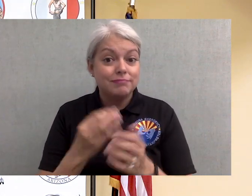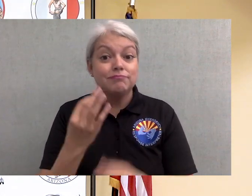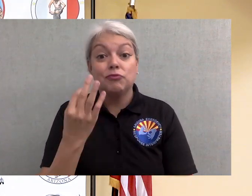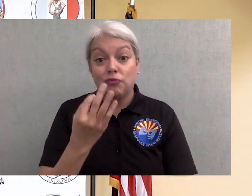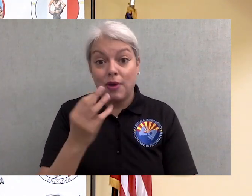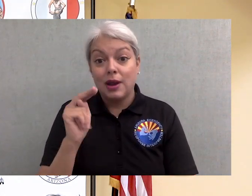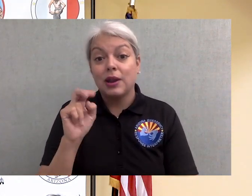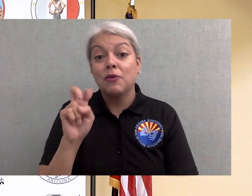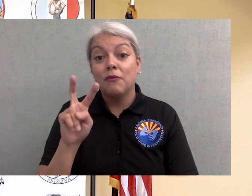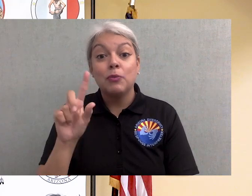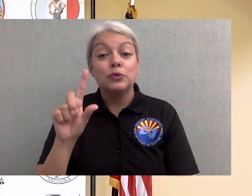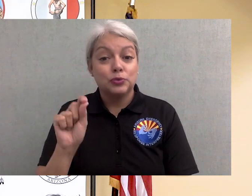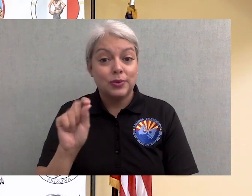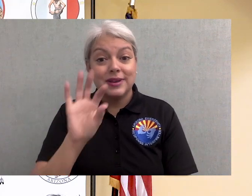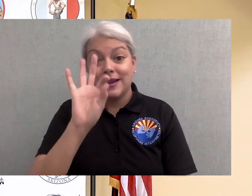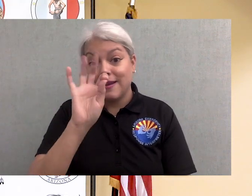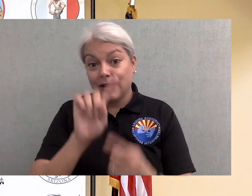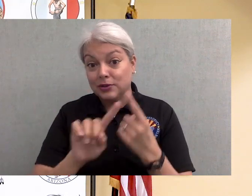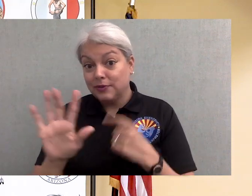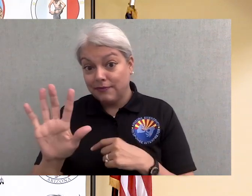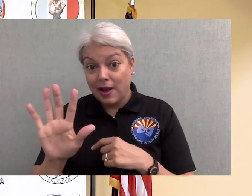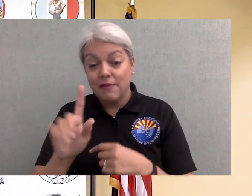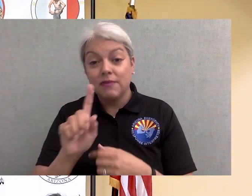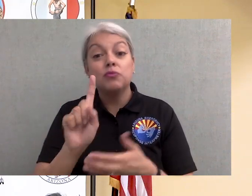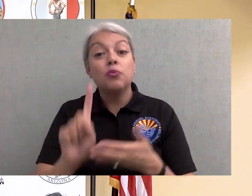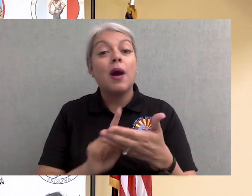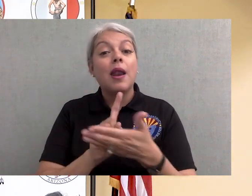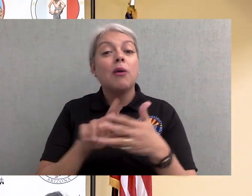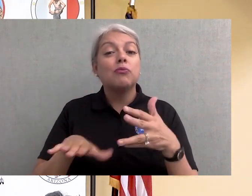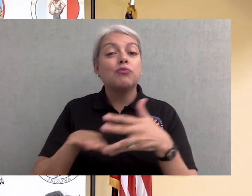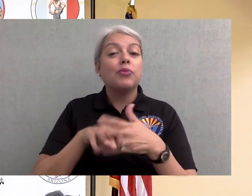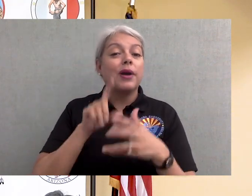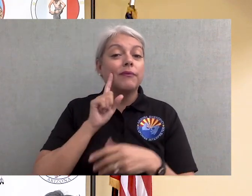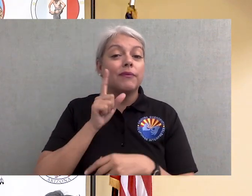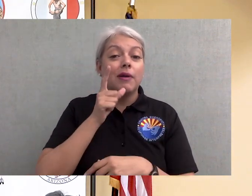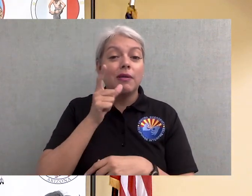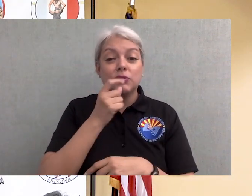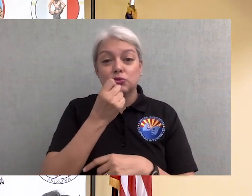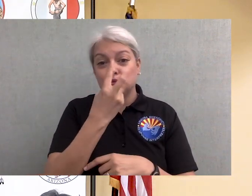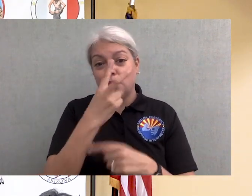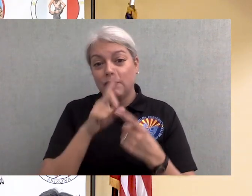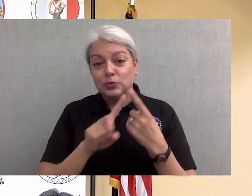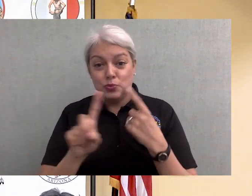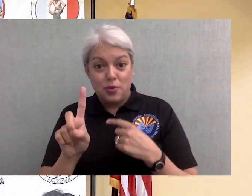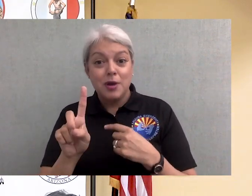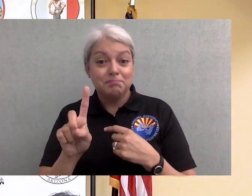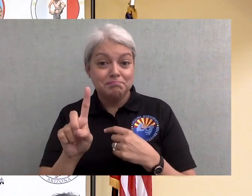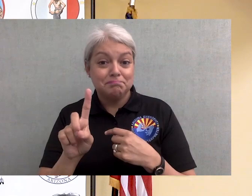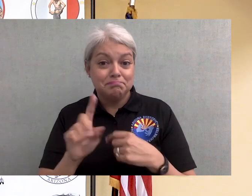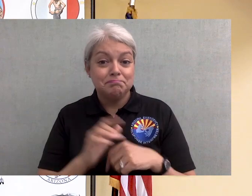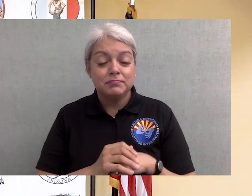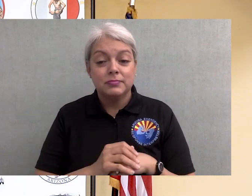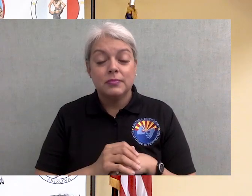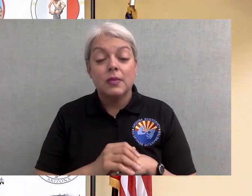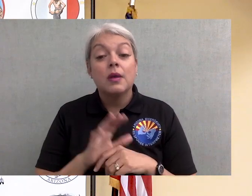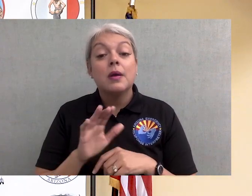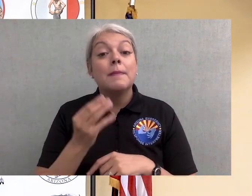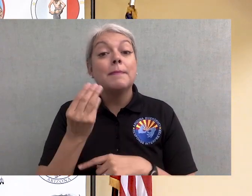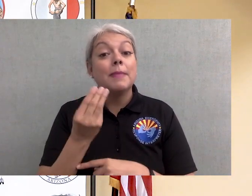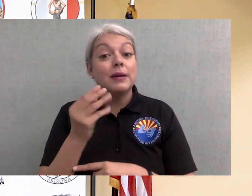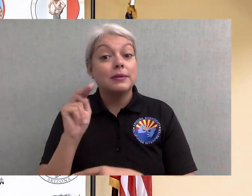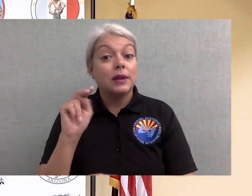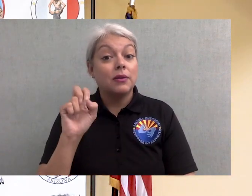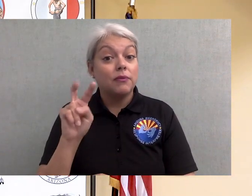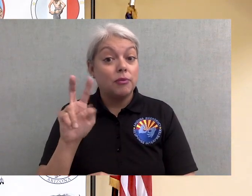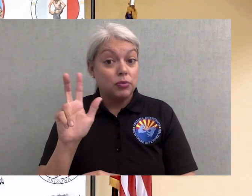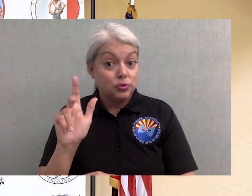to 5 with a 1-hour break for lunch between 12 and 1. And then Monday, November 23rd, we will test again 9